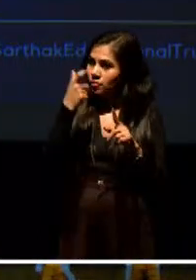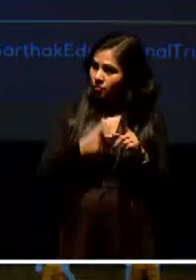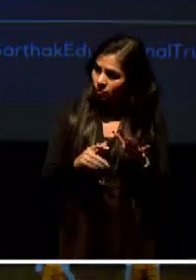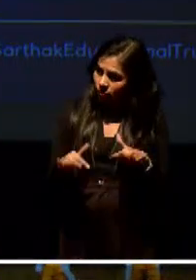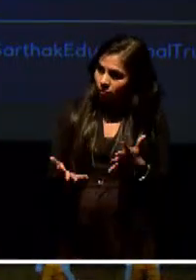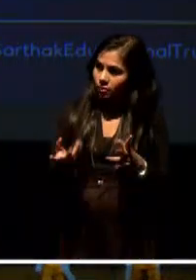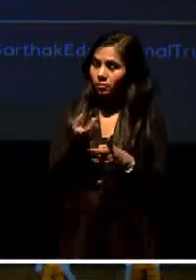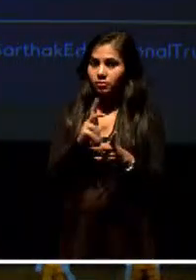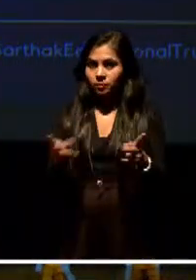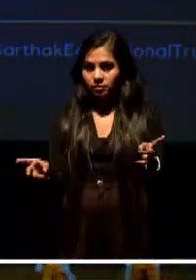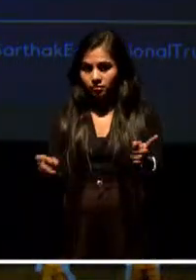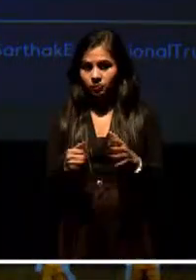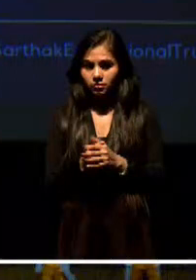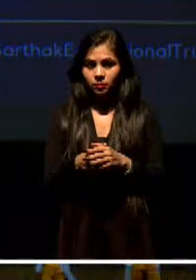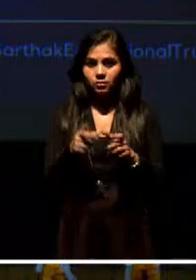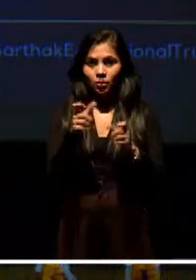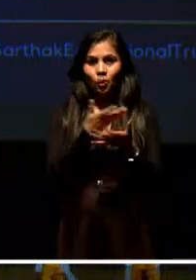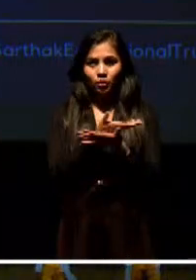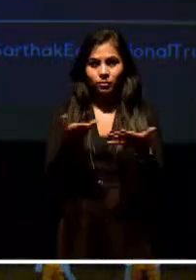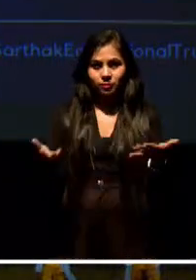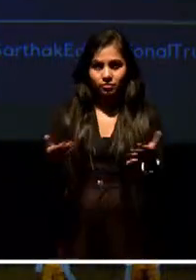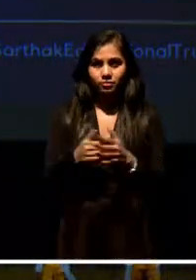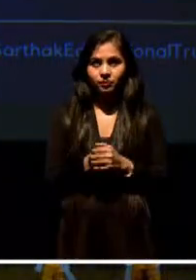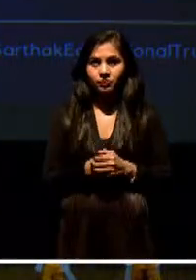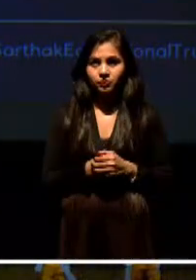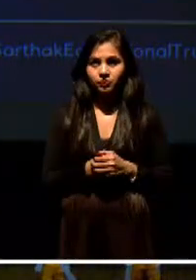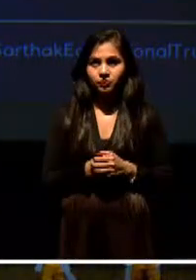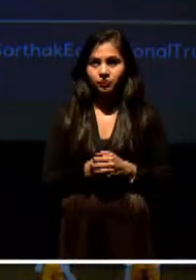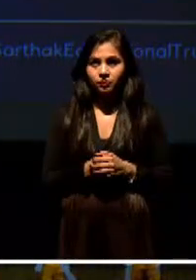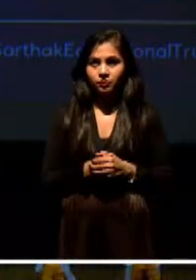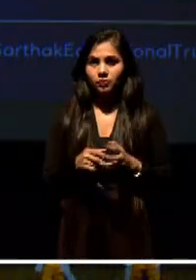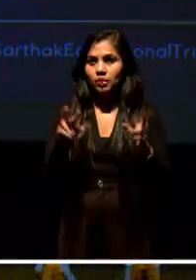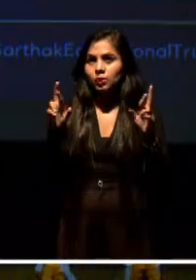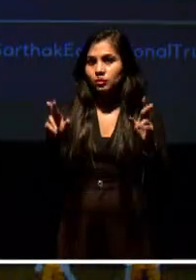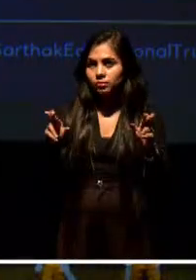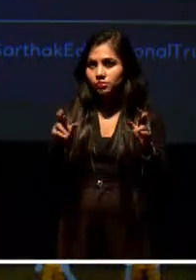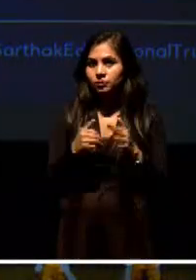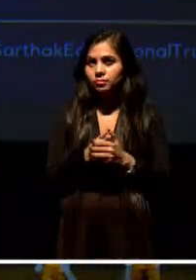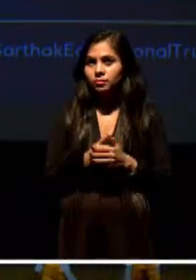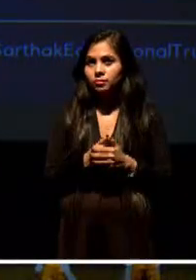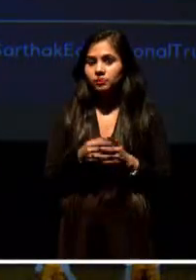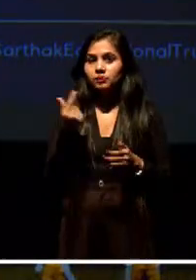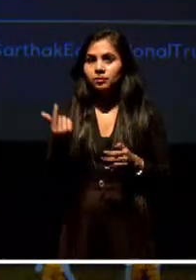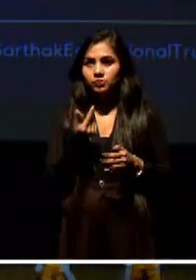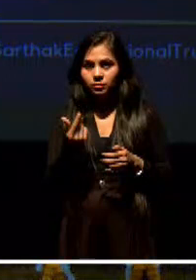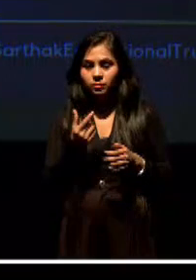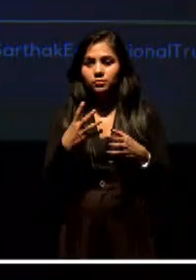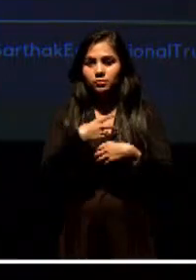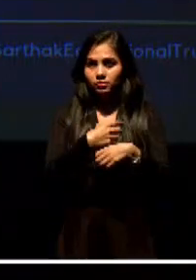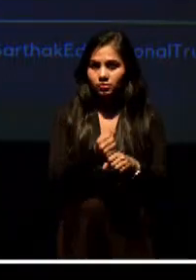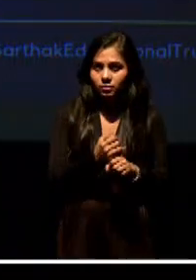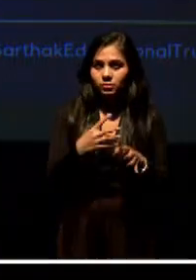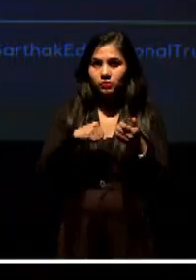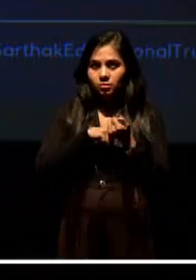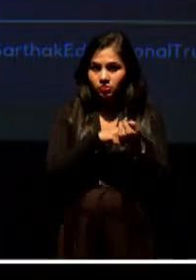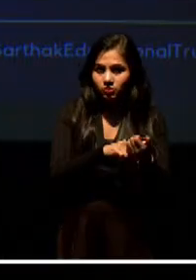Many times it can understand who the audience is, and it can also be, therefore, hopefully, be used for creating